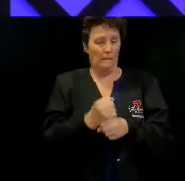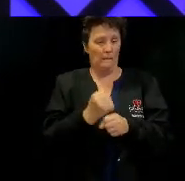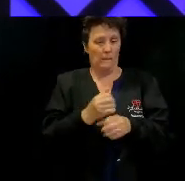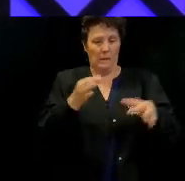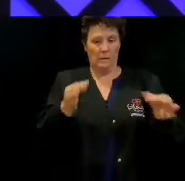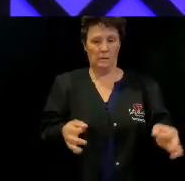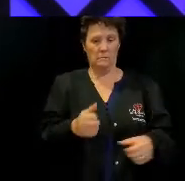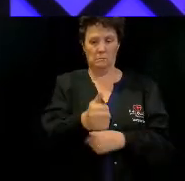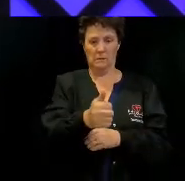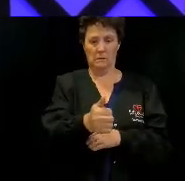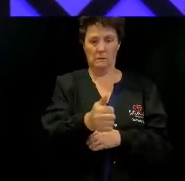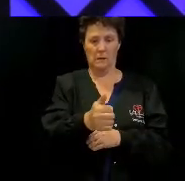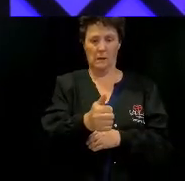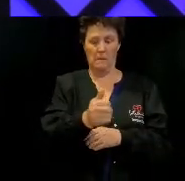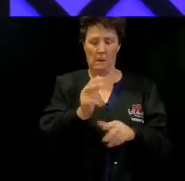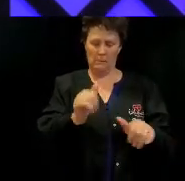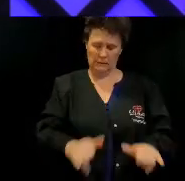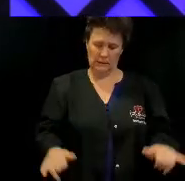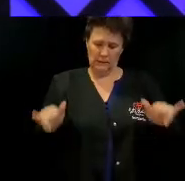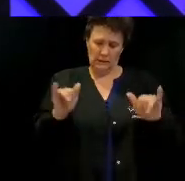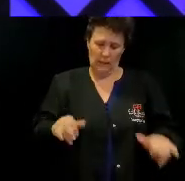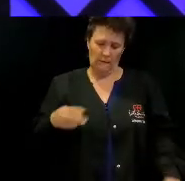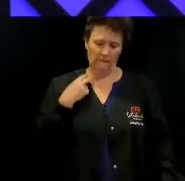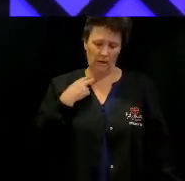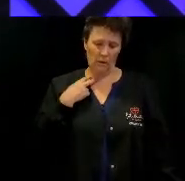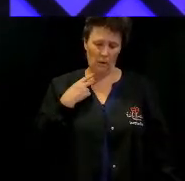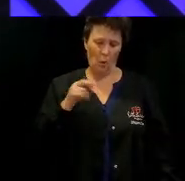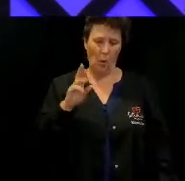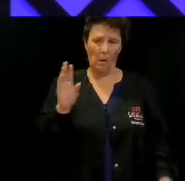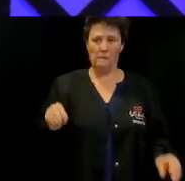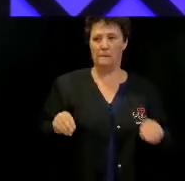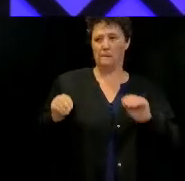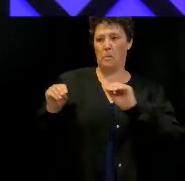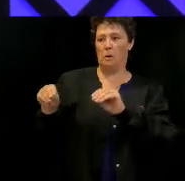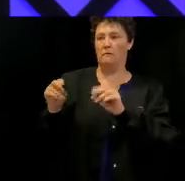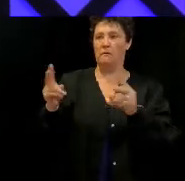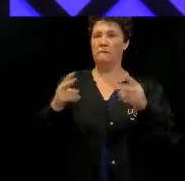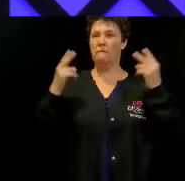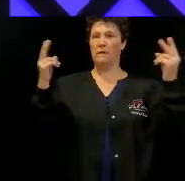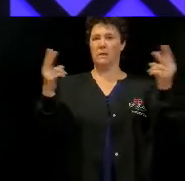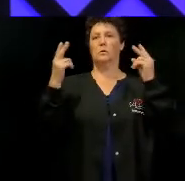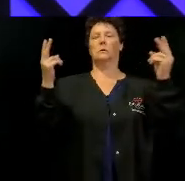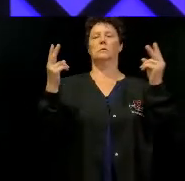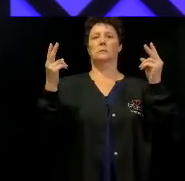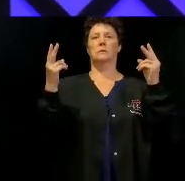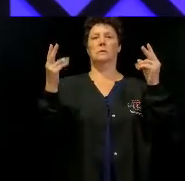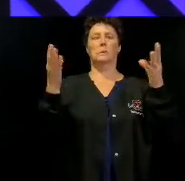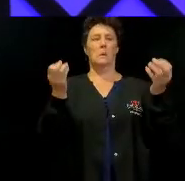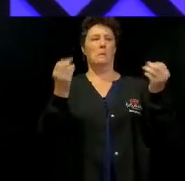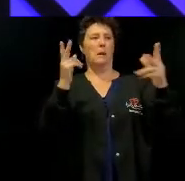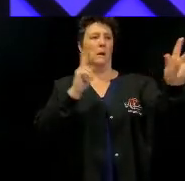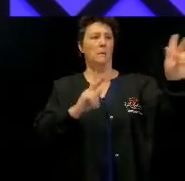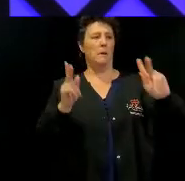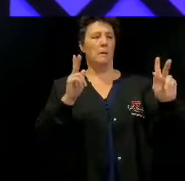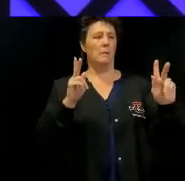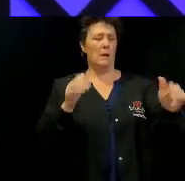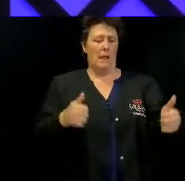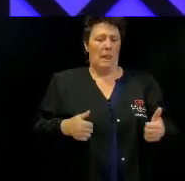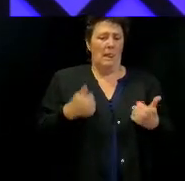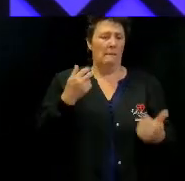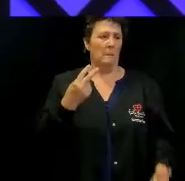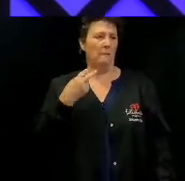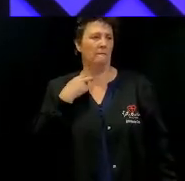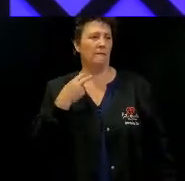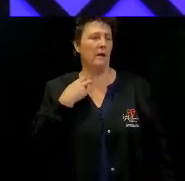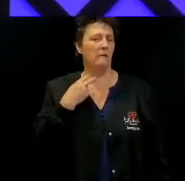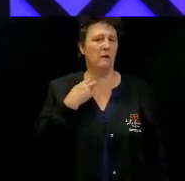Am I going to remain a victim or am I going to be a victor? And there's people all the time, they live in with victimization and they're a victim